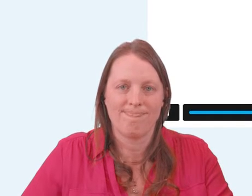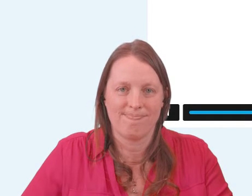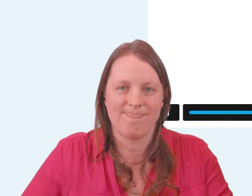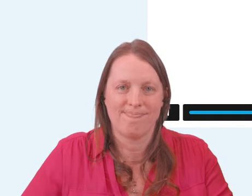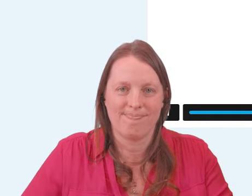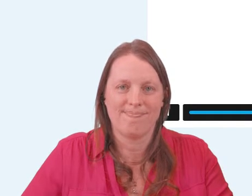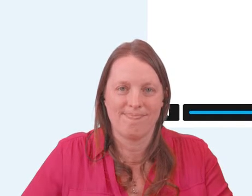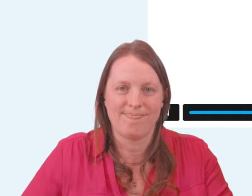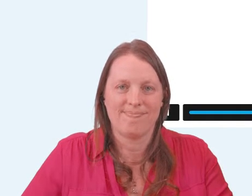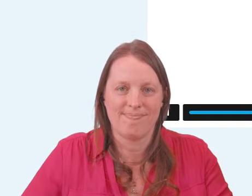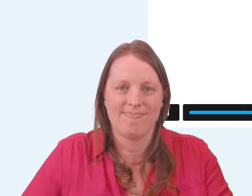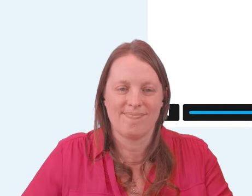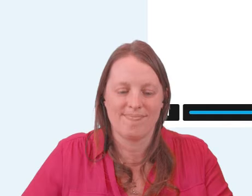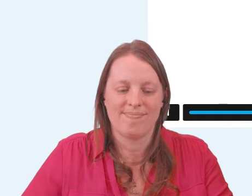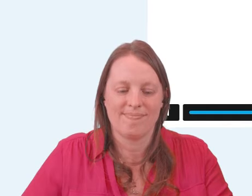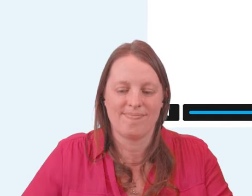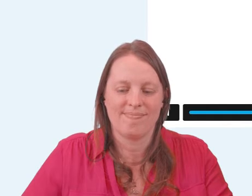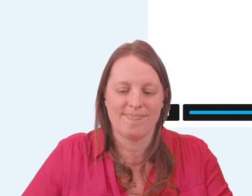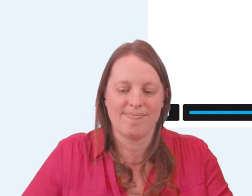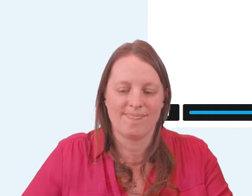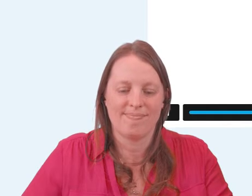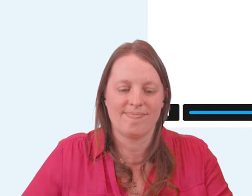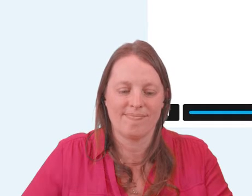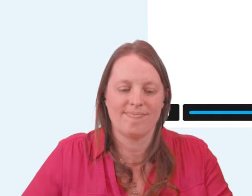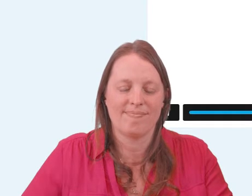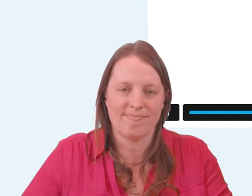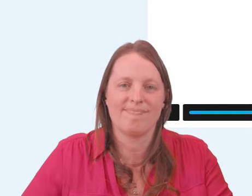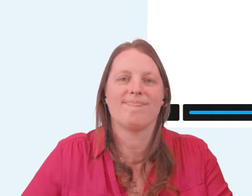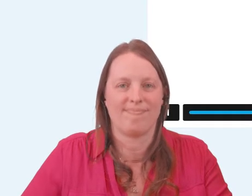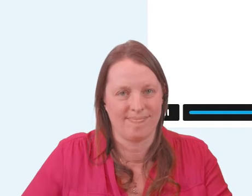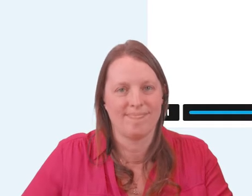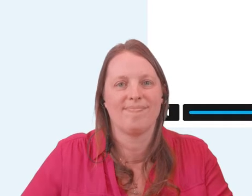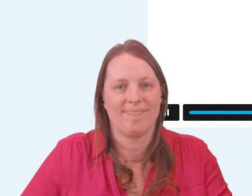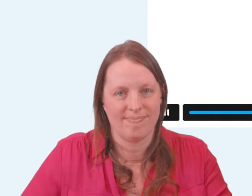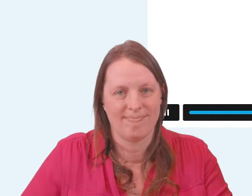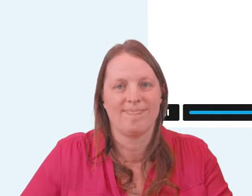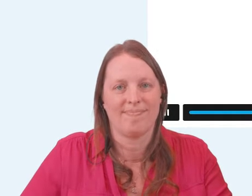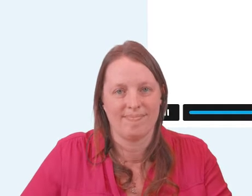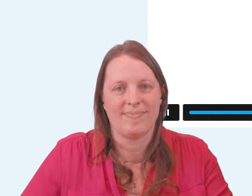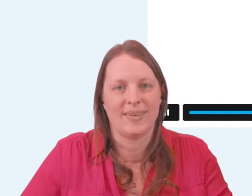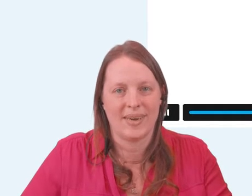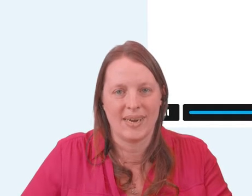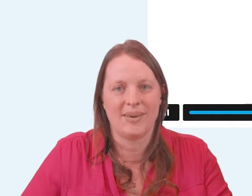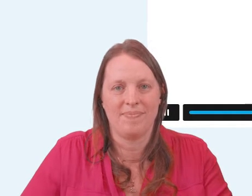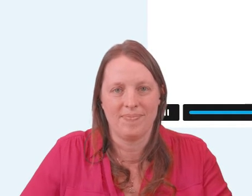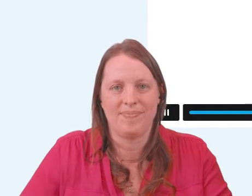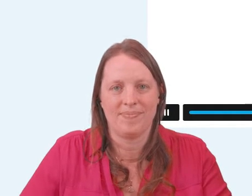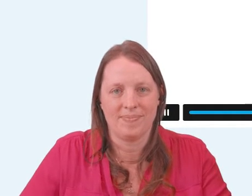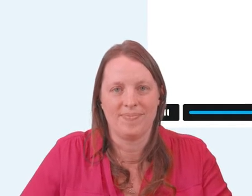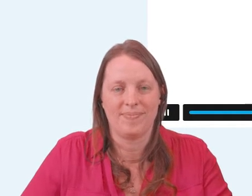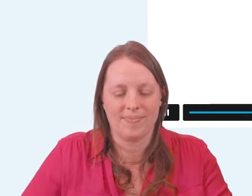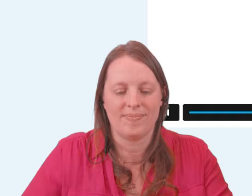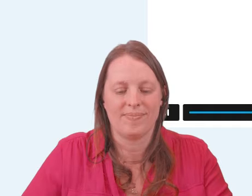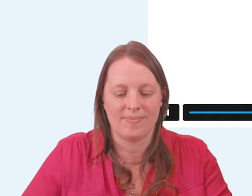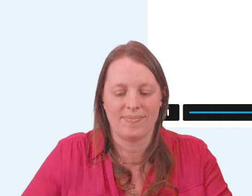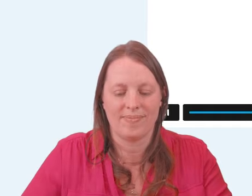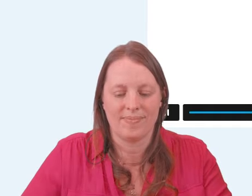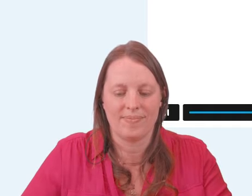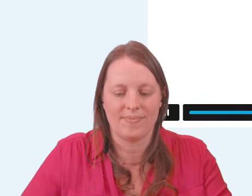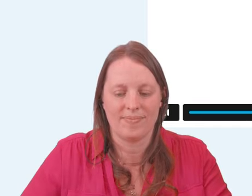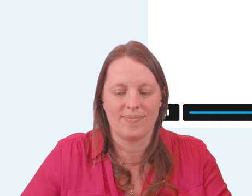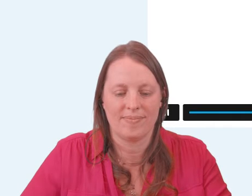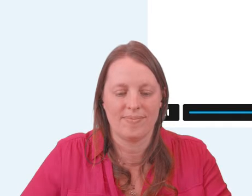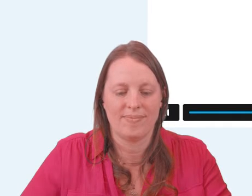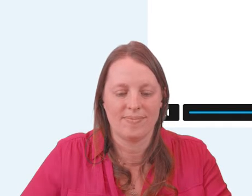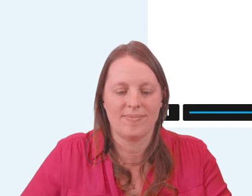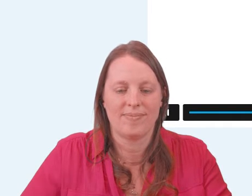90 degree to the affected side. So the particles work well, go well. Got it. This was